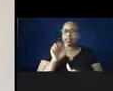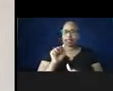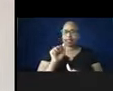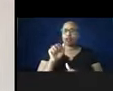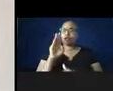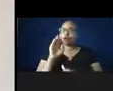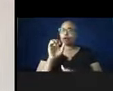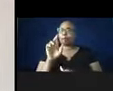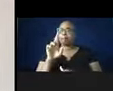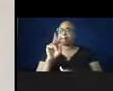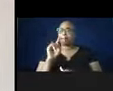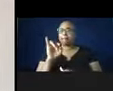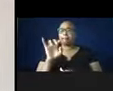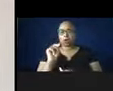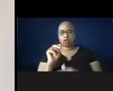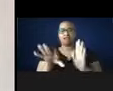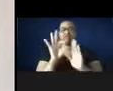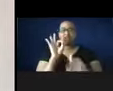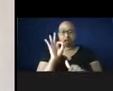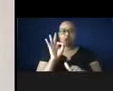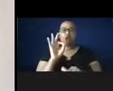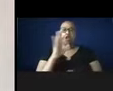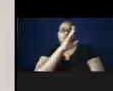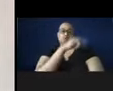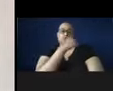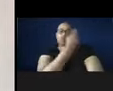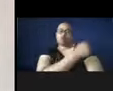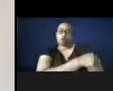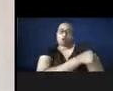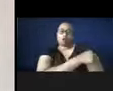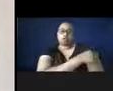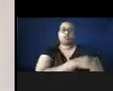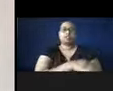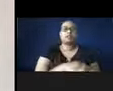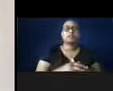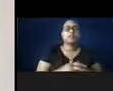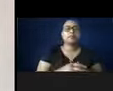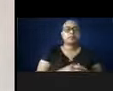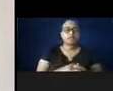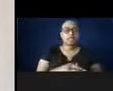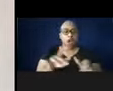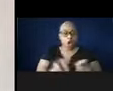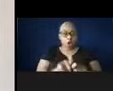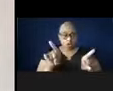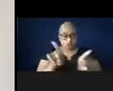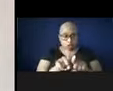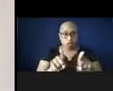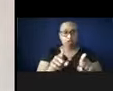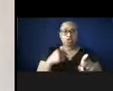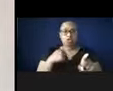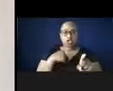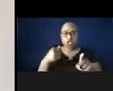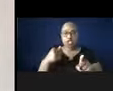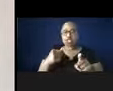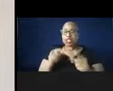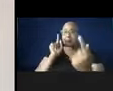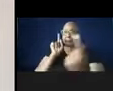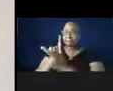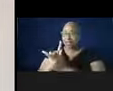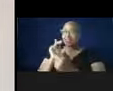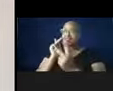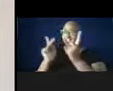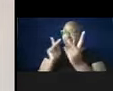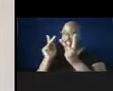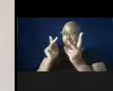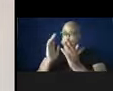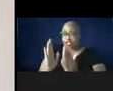of years, out of the back office. She also greeted visitors in this front office,